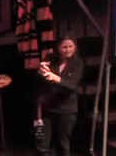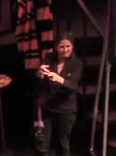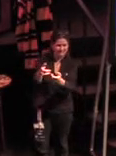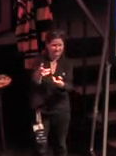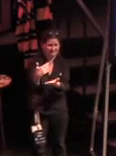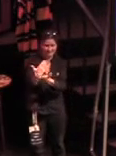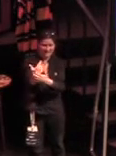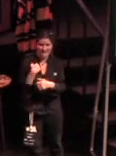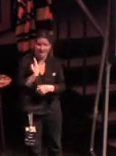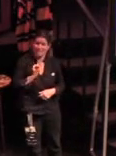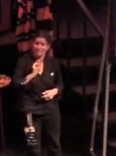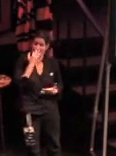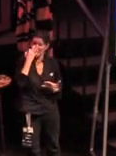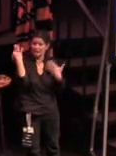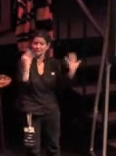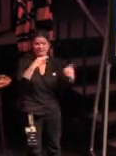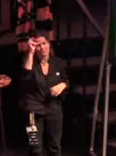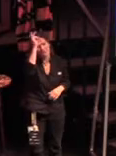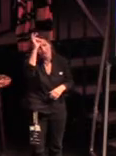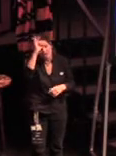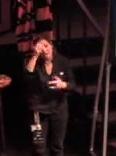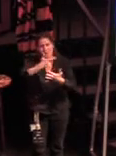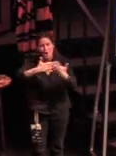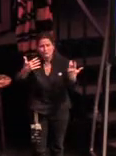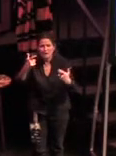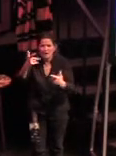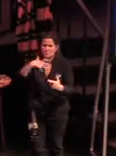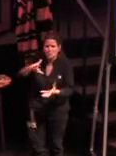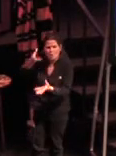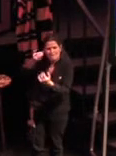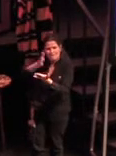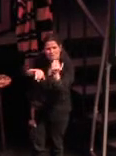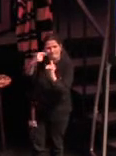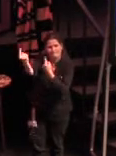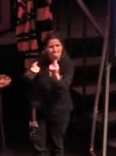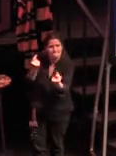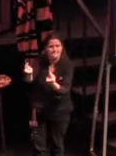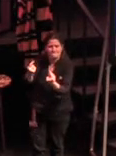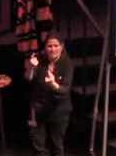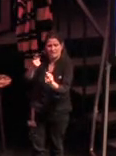everything. what could I learn from them? And by doing that, what could they learn from me?